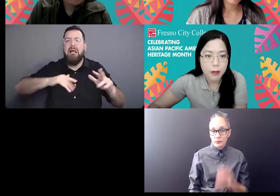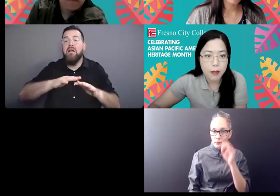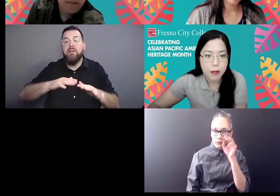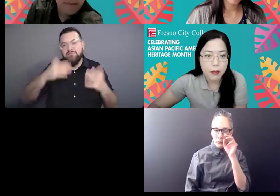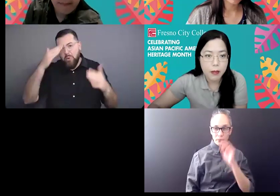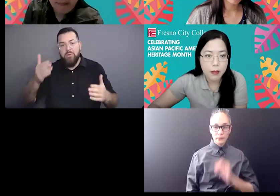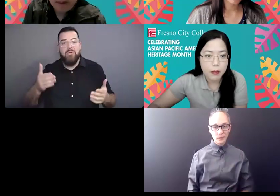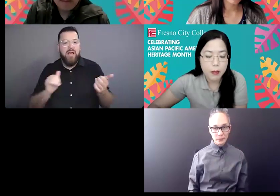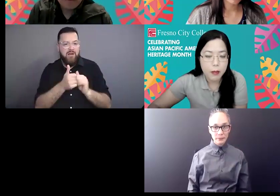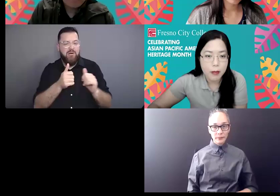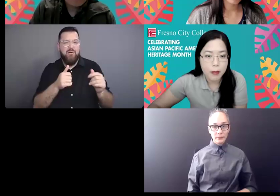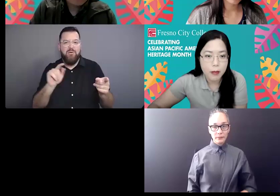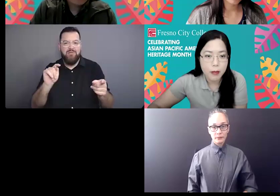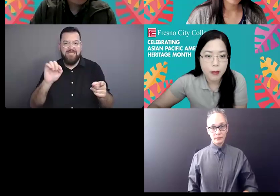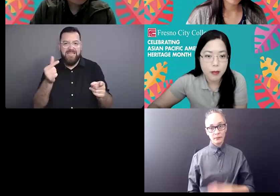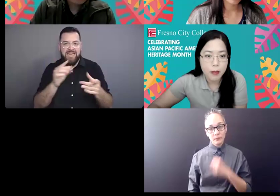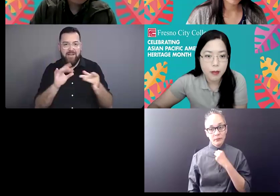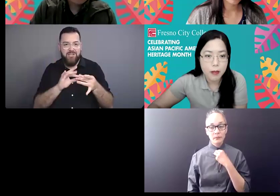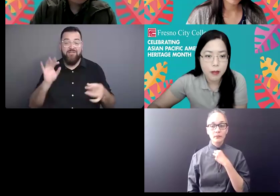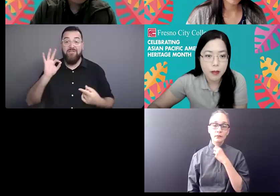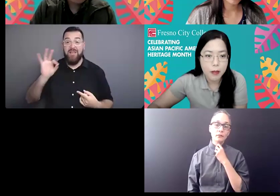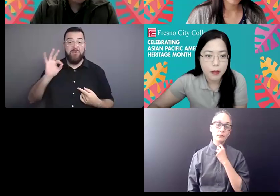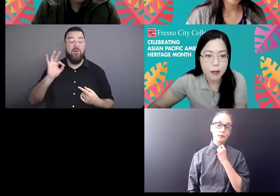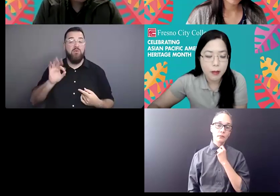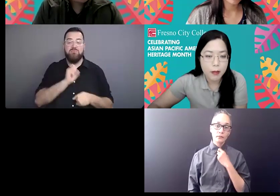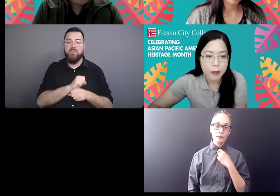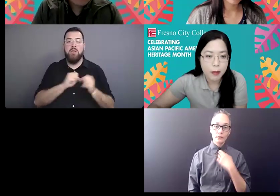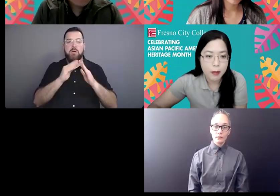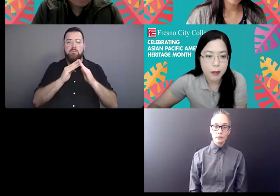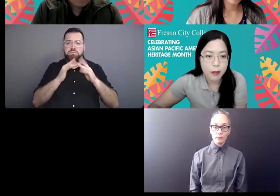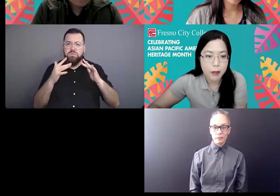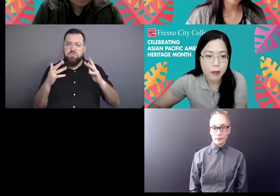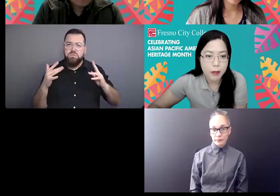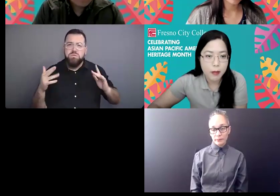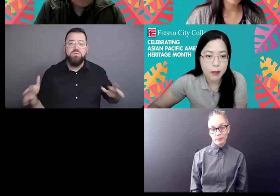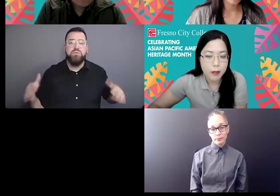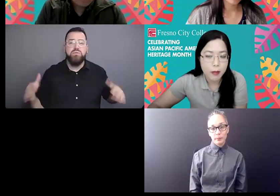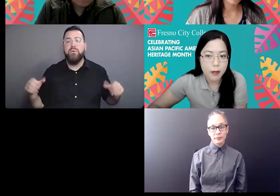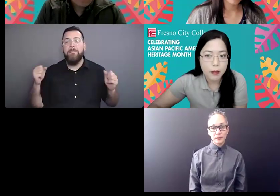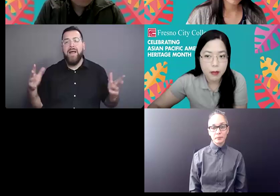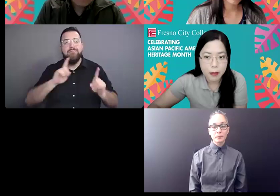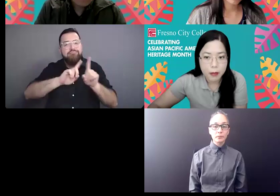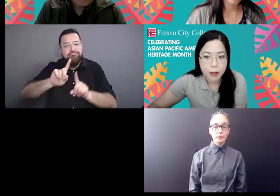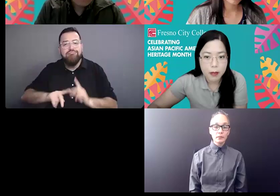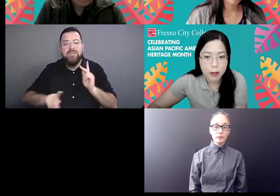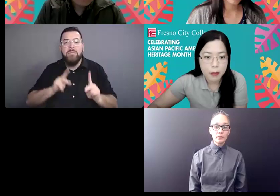is a pretty diverse melting pot. So I was fortunate to not experience any of the